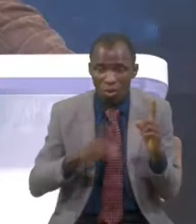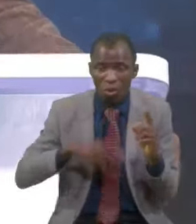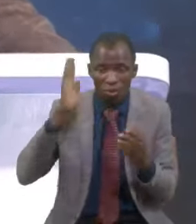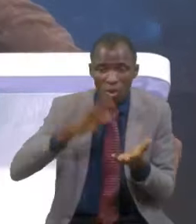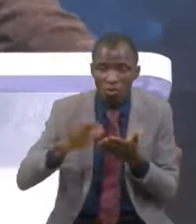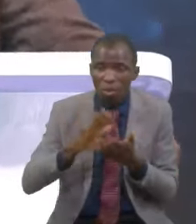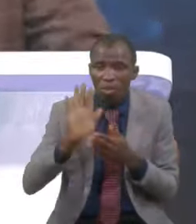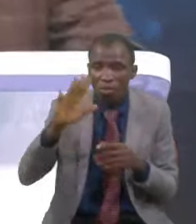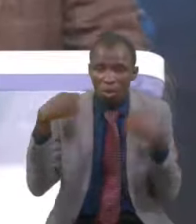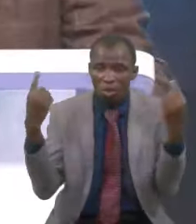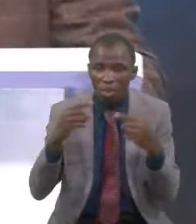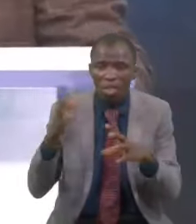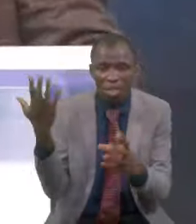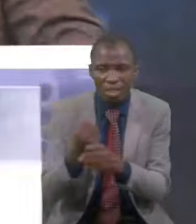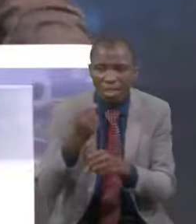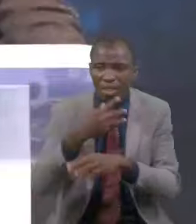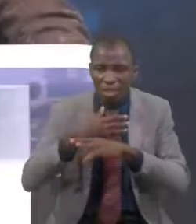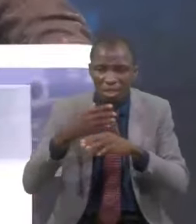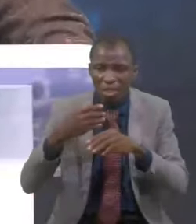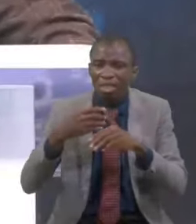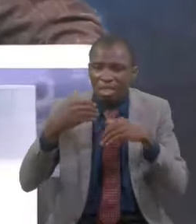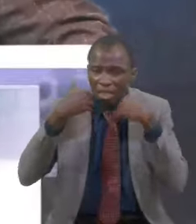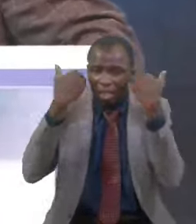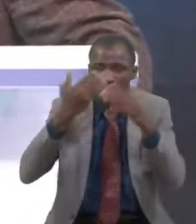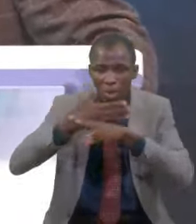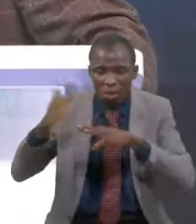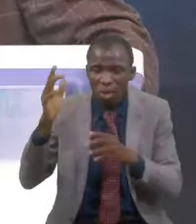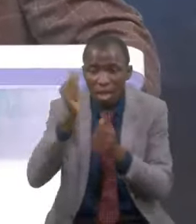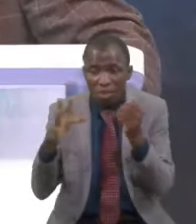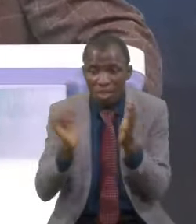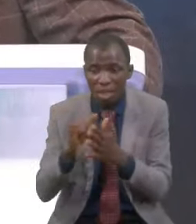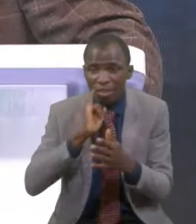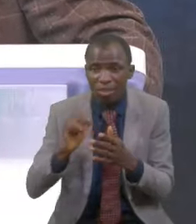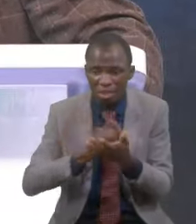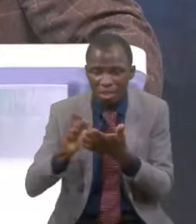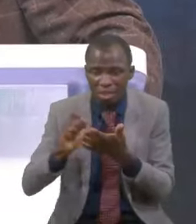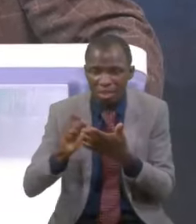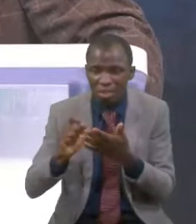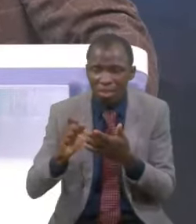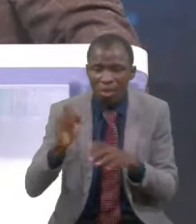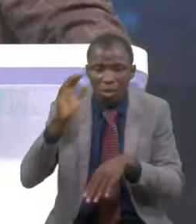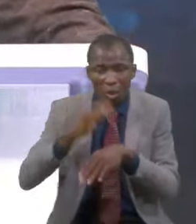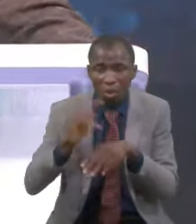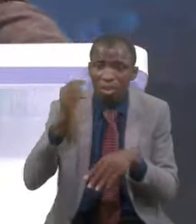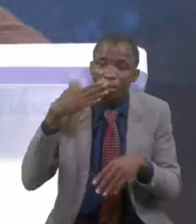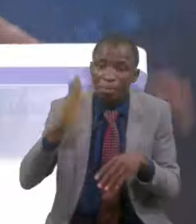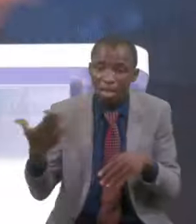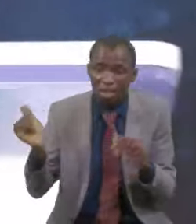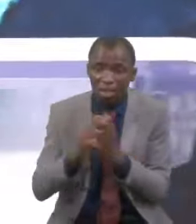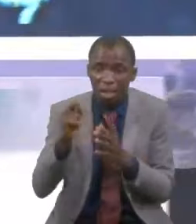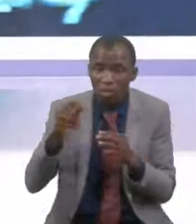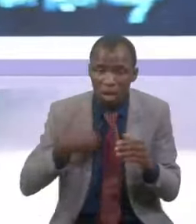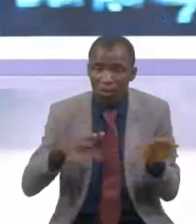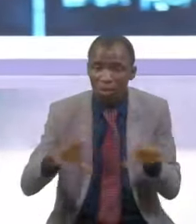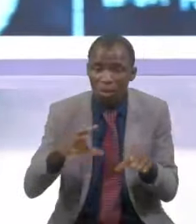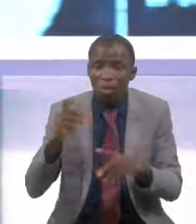away. Everything that has been written of the bad thing you've done, of the corrupt things you've done, of the evil thing